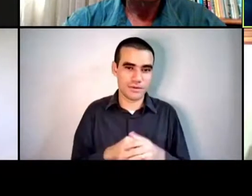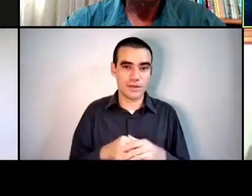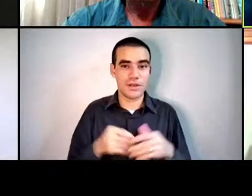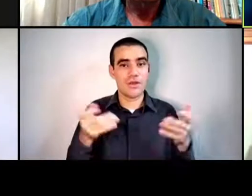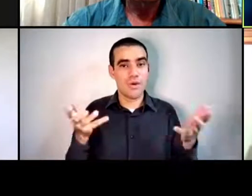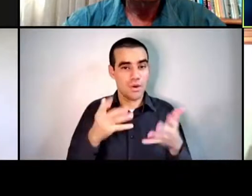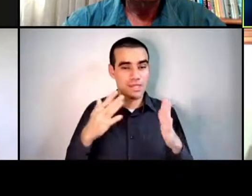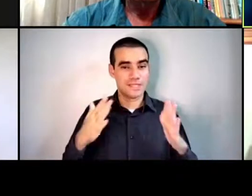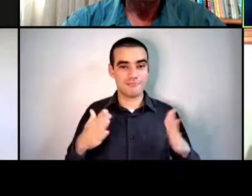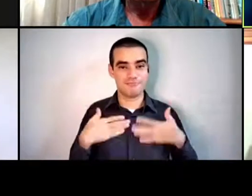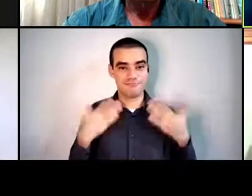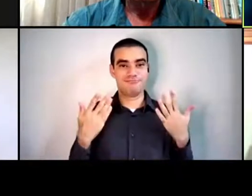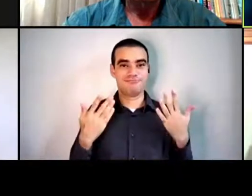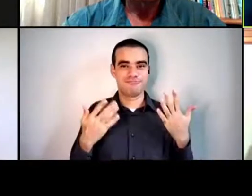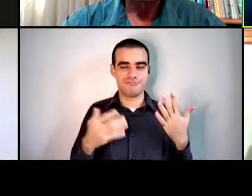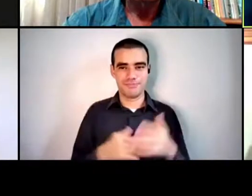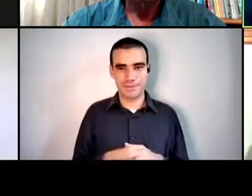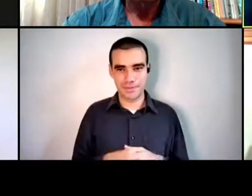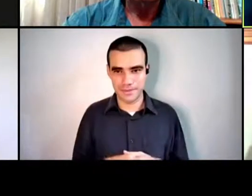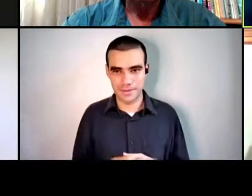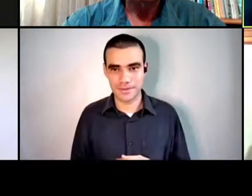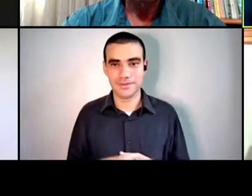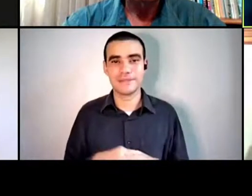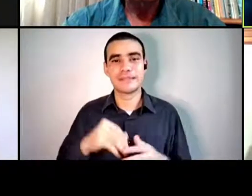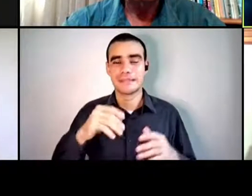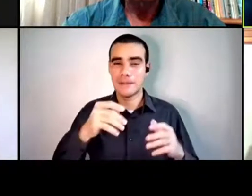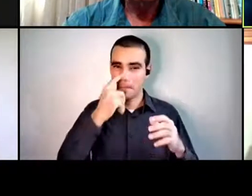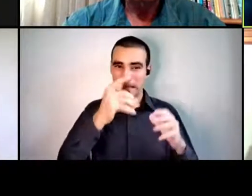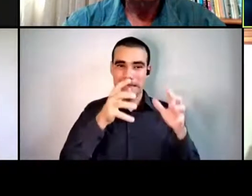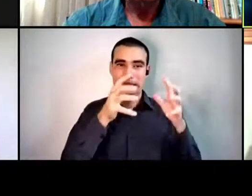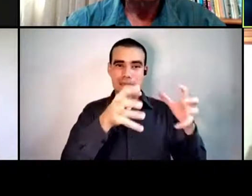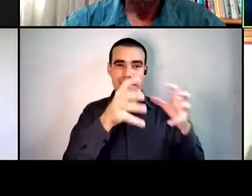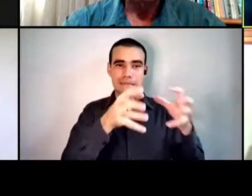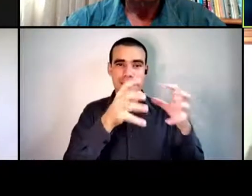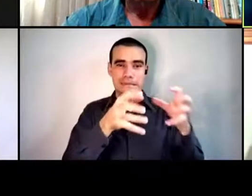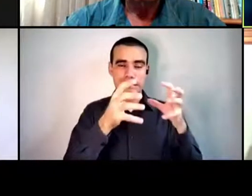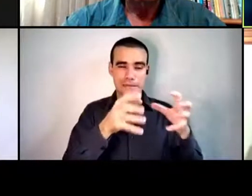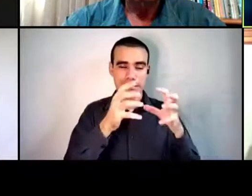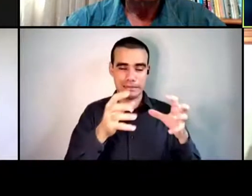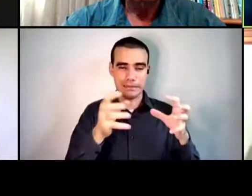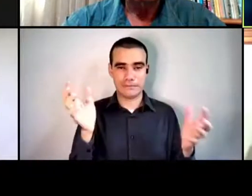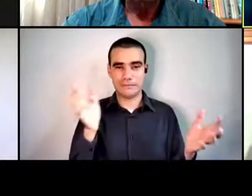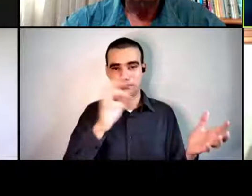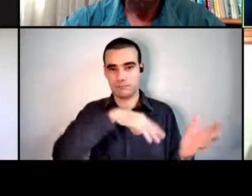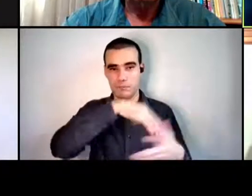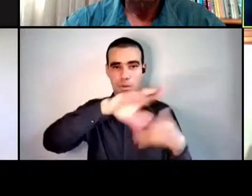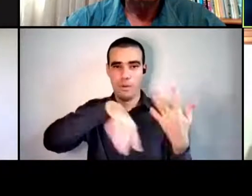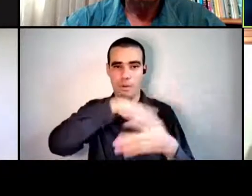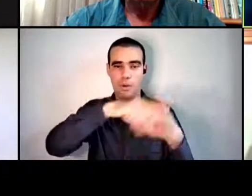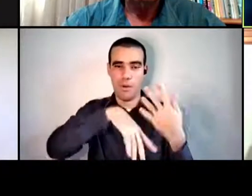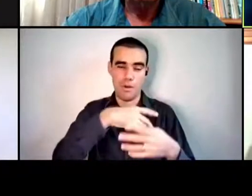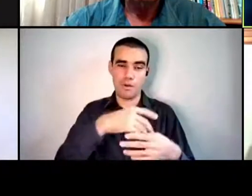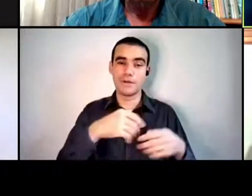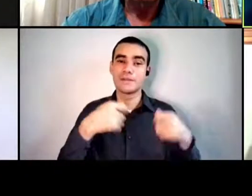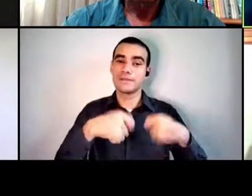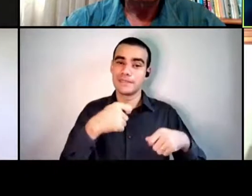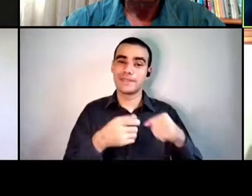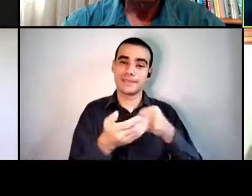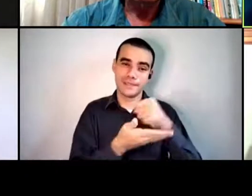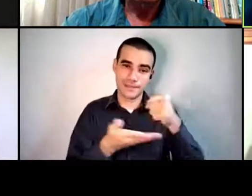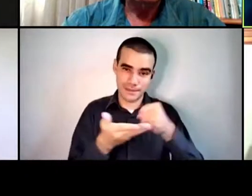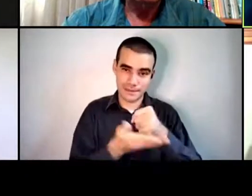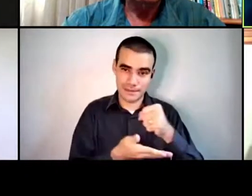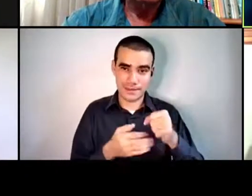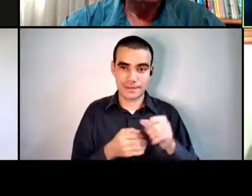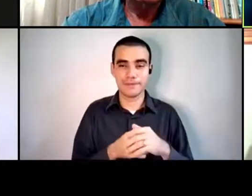redefine and organize myself, but this is shaking us. This process is shaking us. So we need to go to the